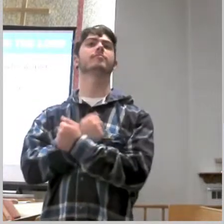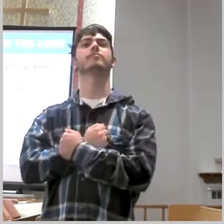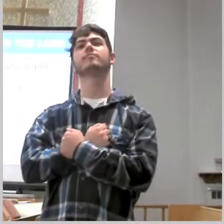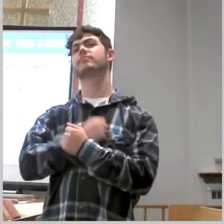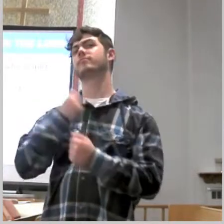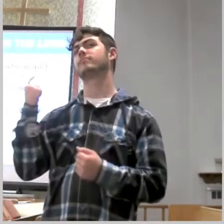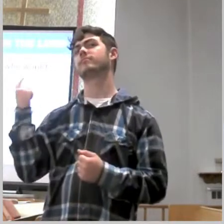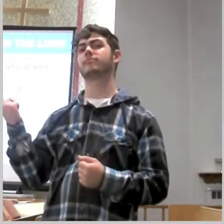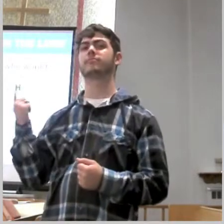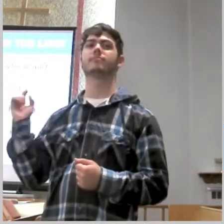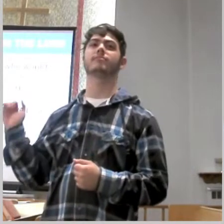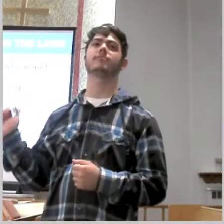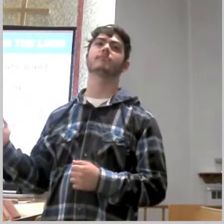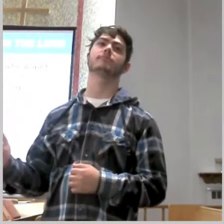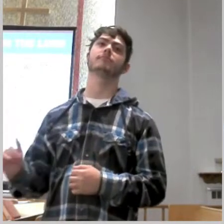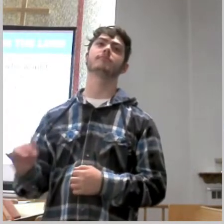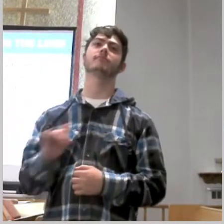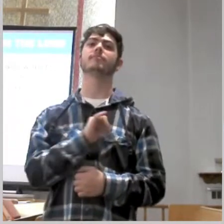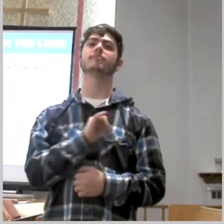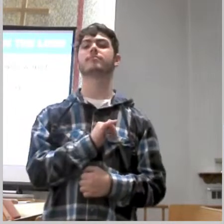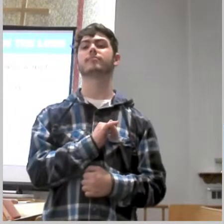his unfailing